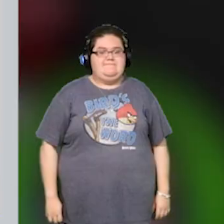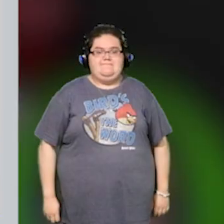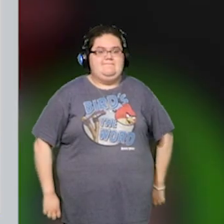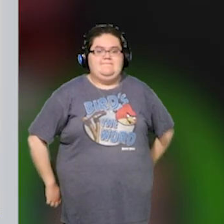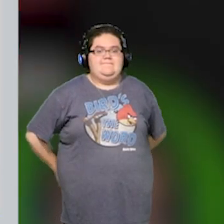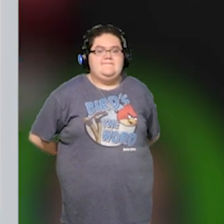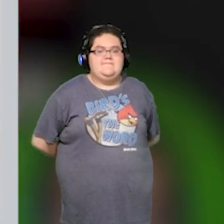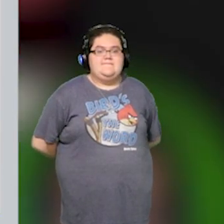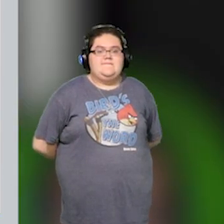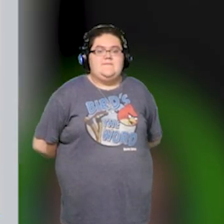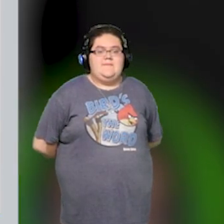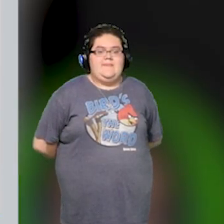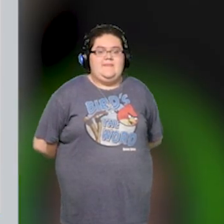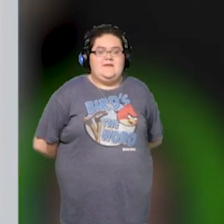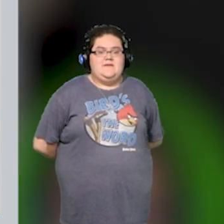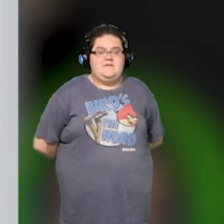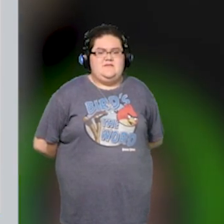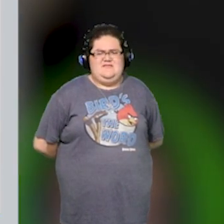joke.